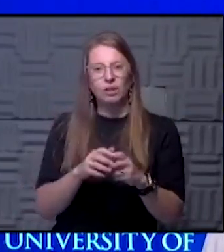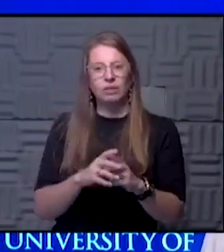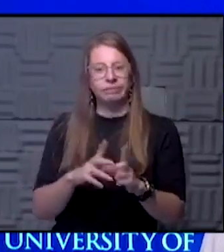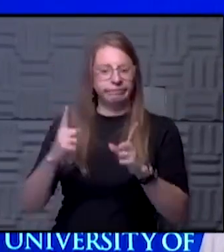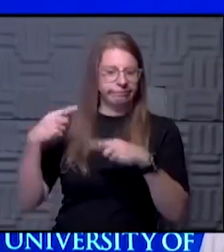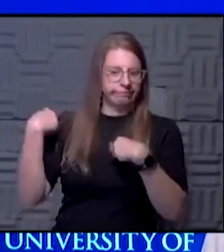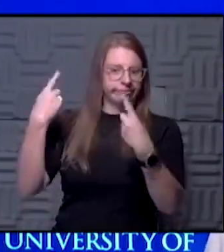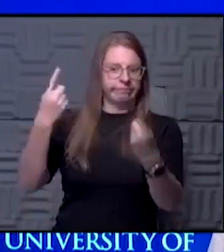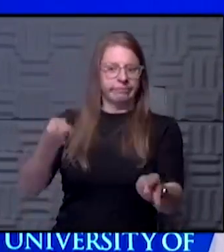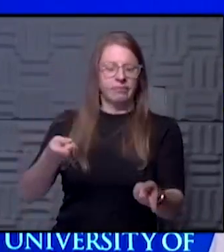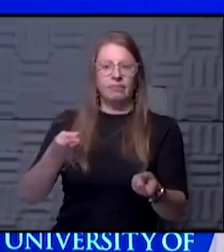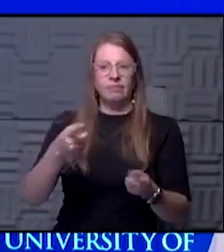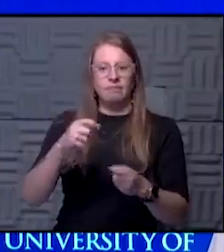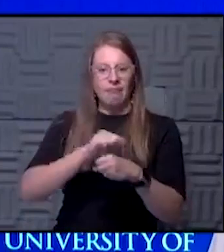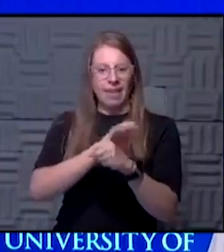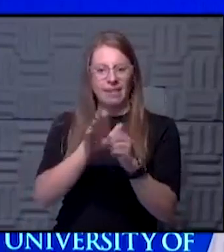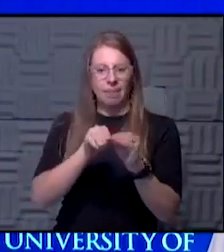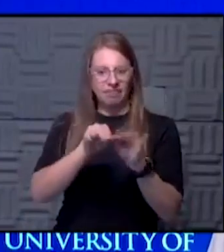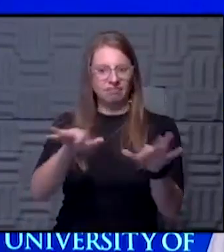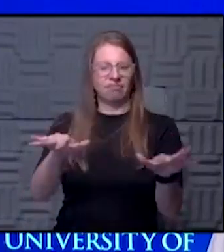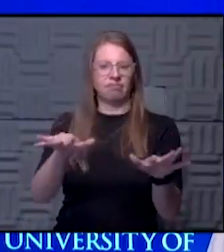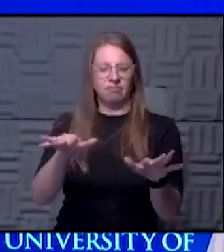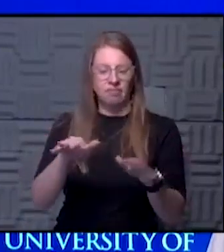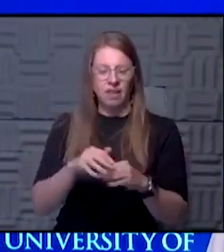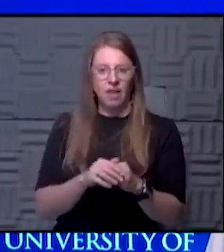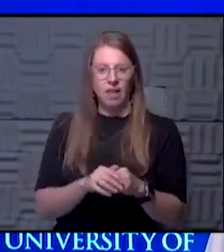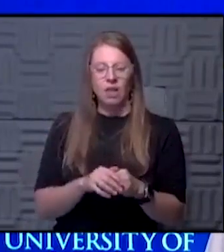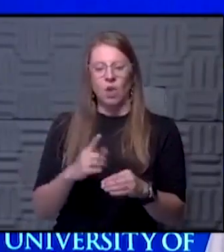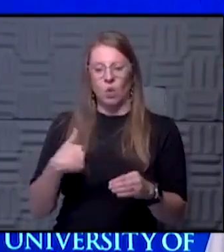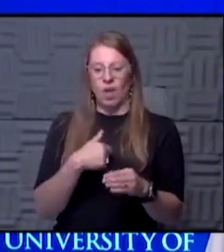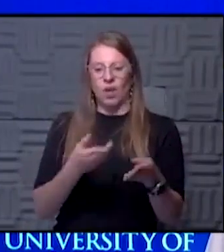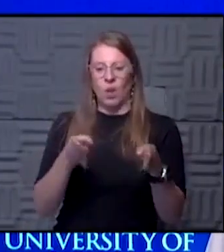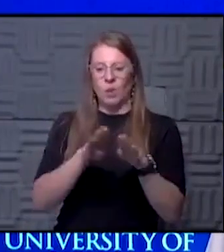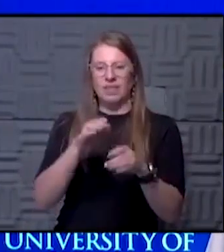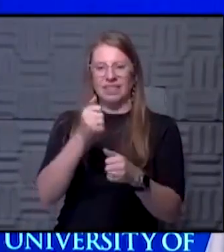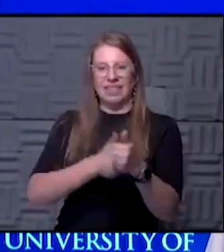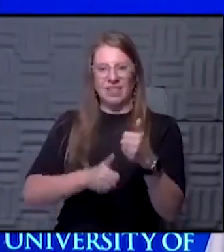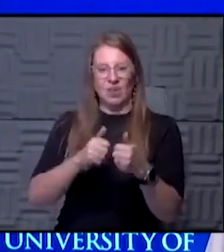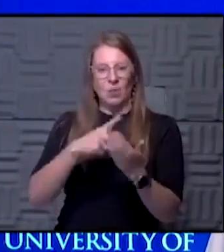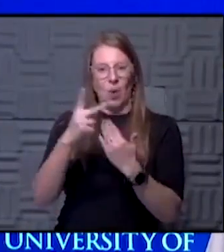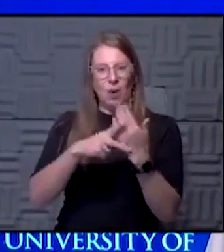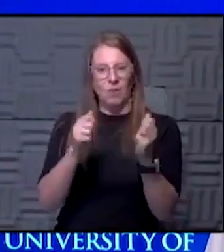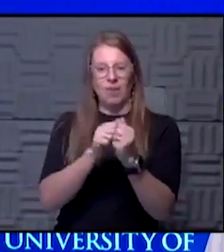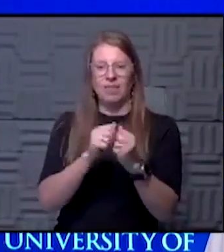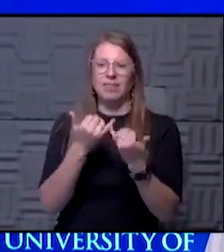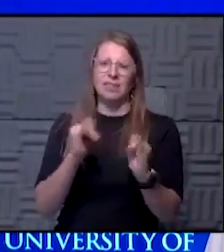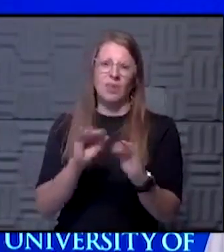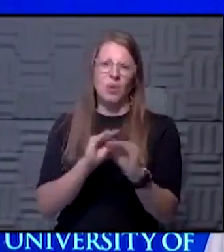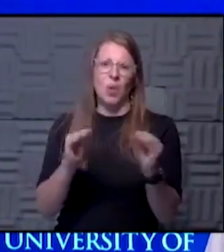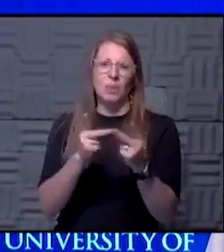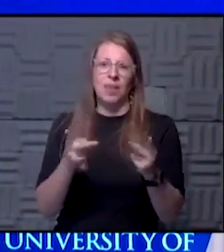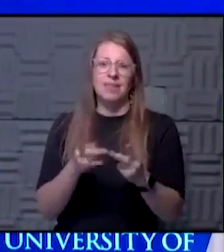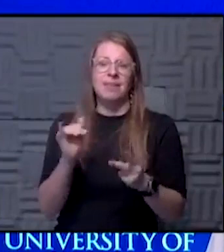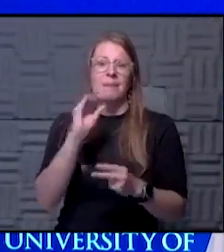this pandemic, the one thing we've been able to close every program with, and it's still true, there's still